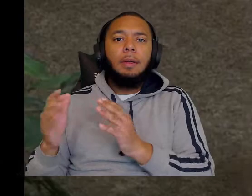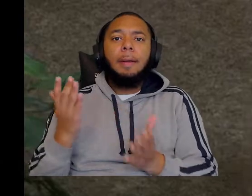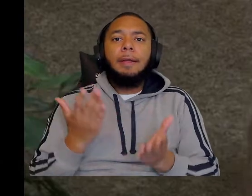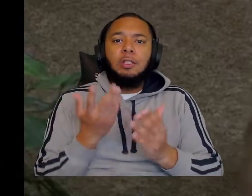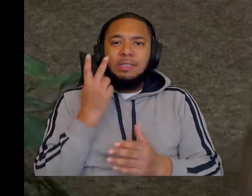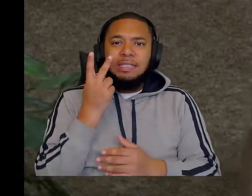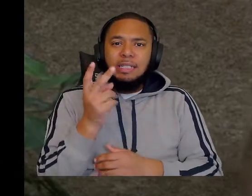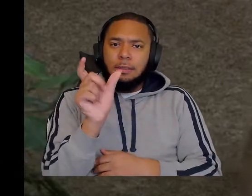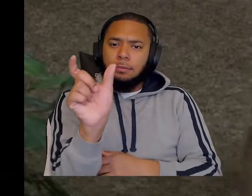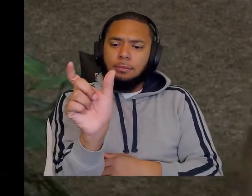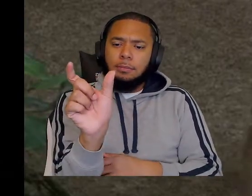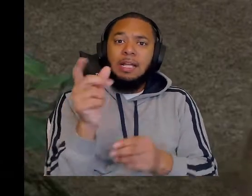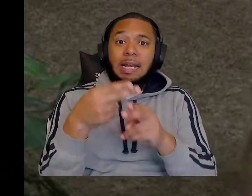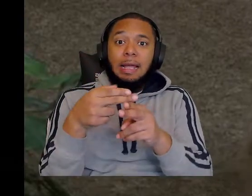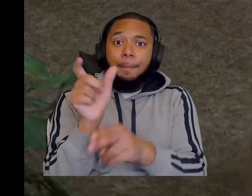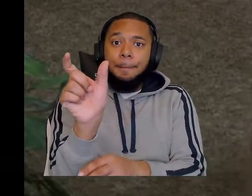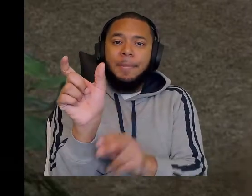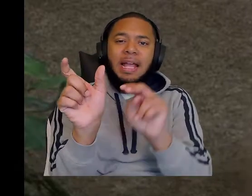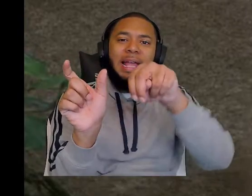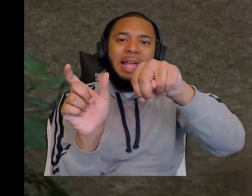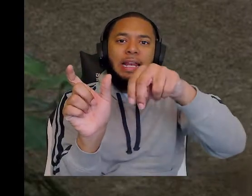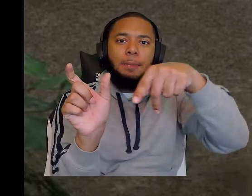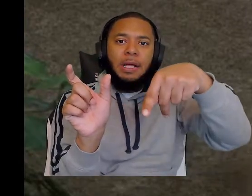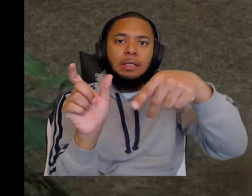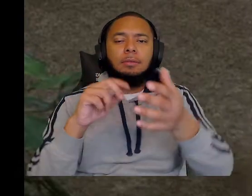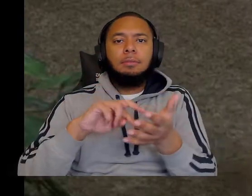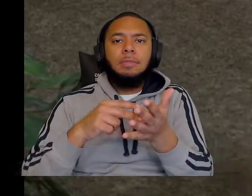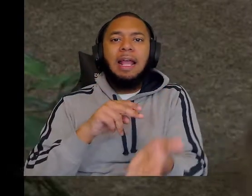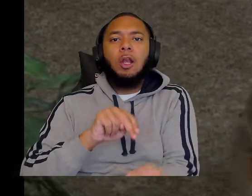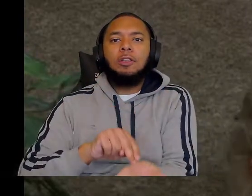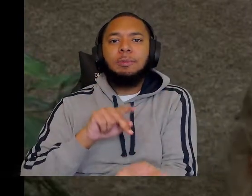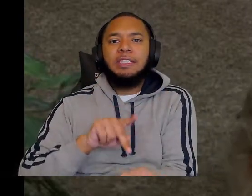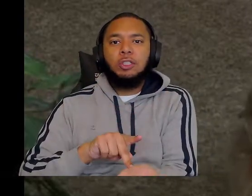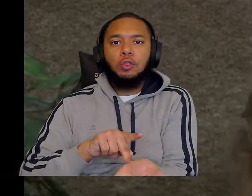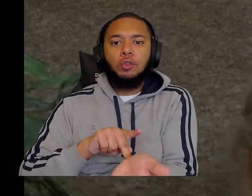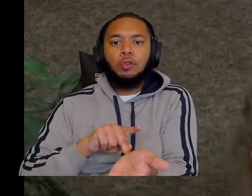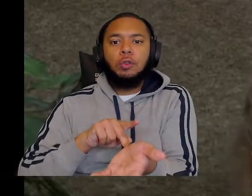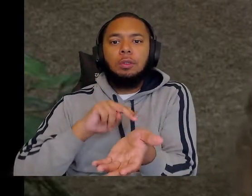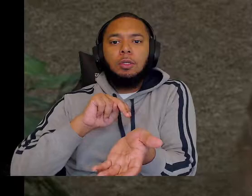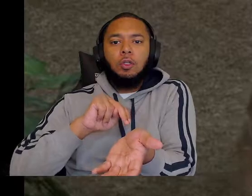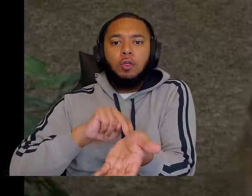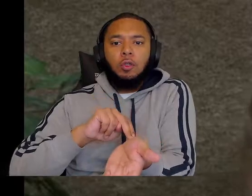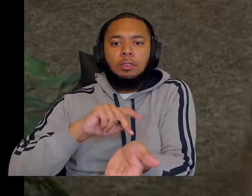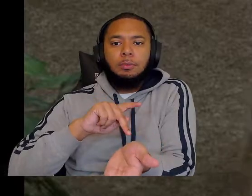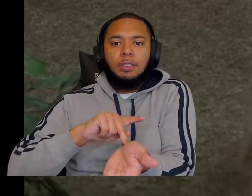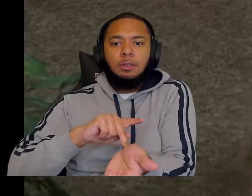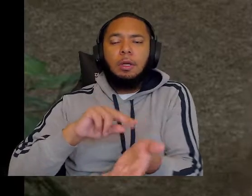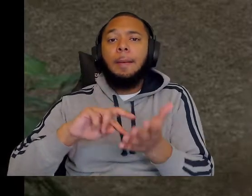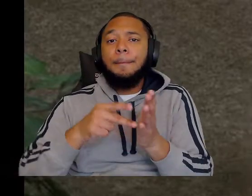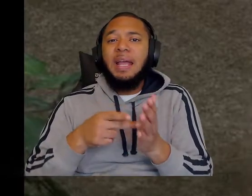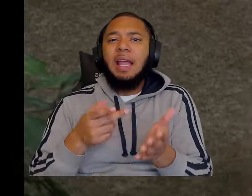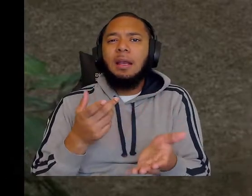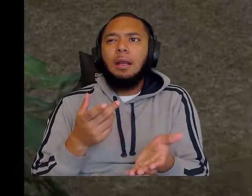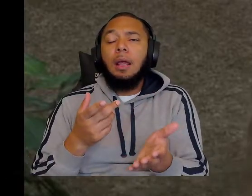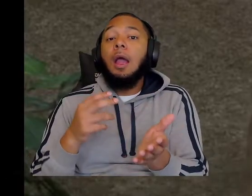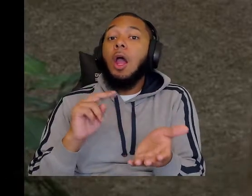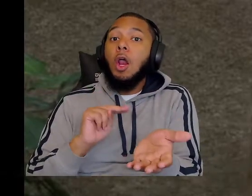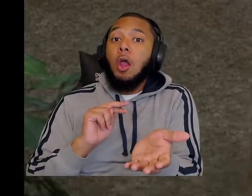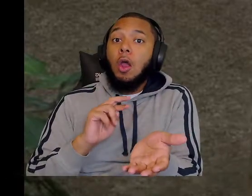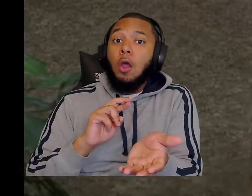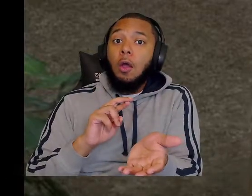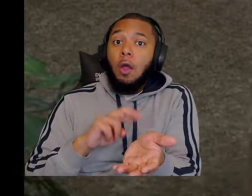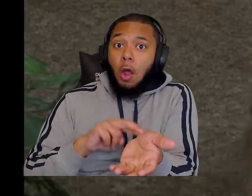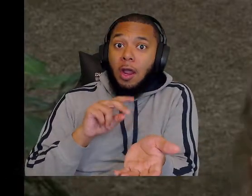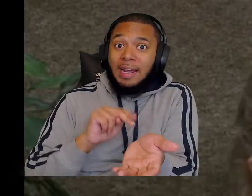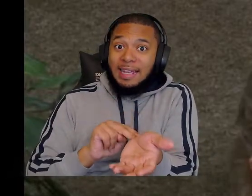NP after their name. That is a nurse practitioner. That means it's a registered nurse, but an advanced